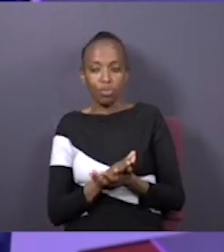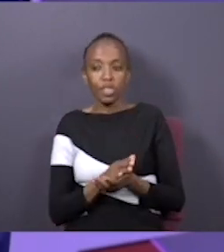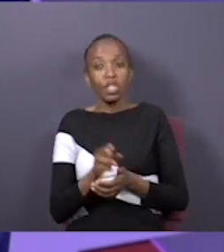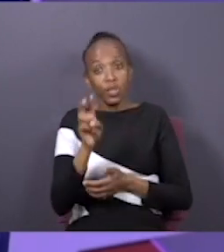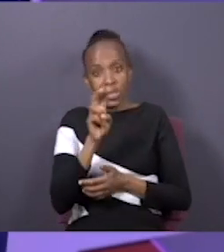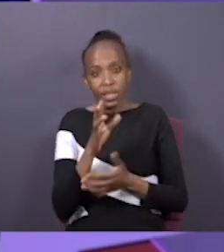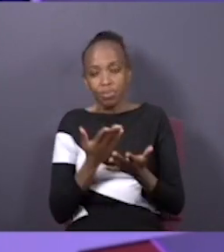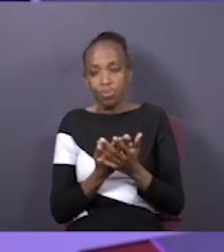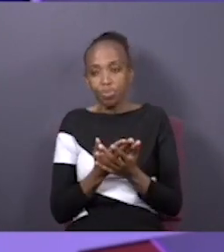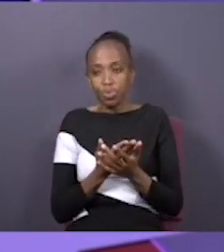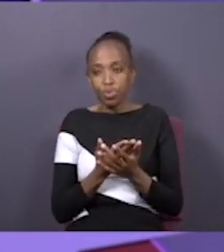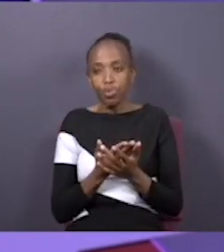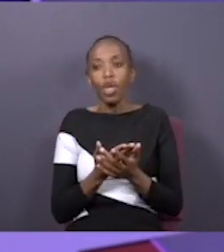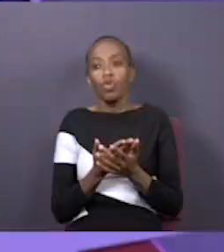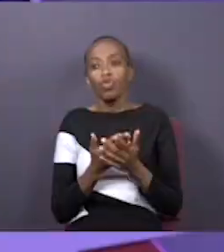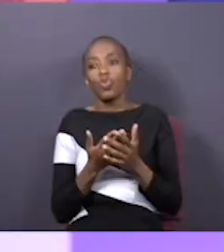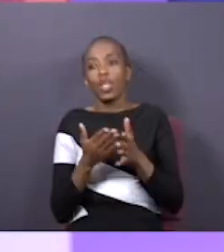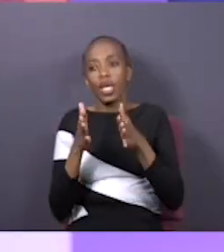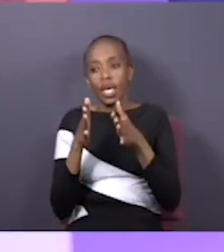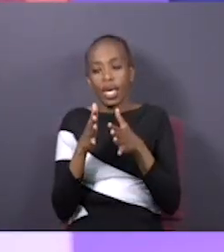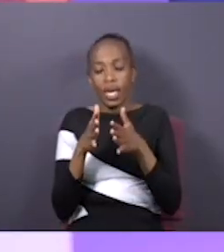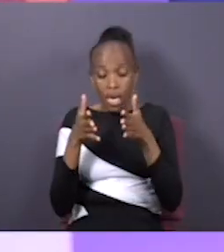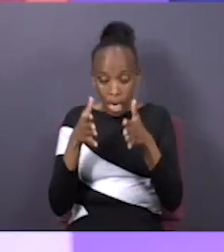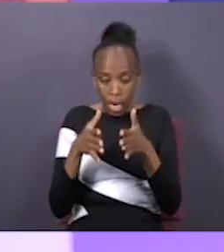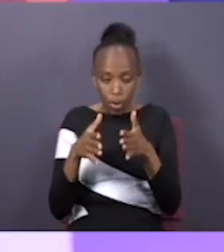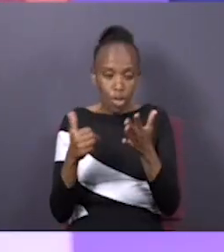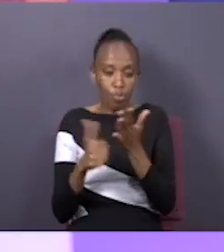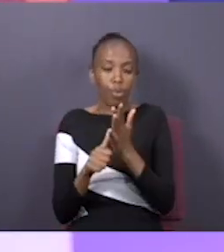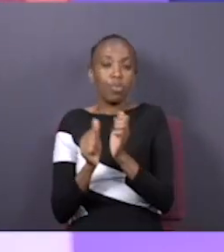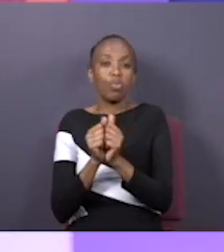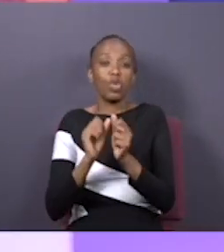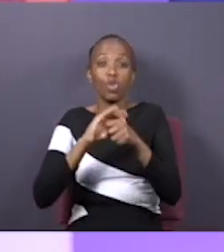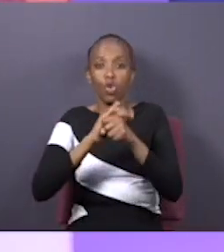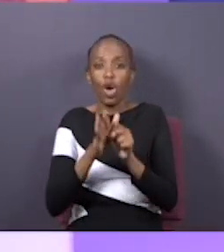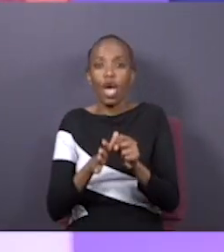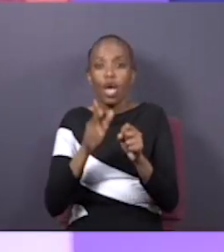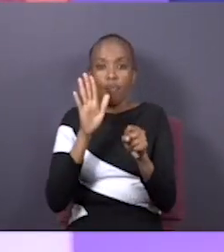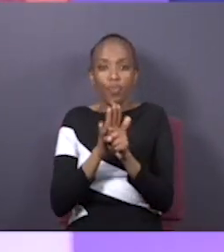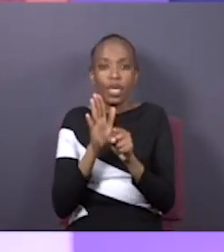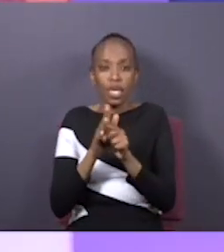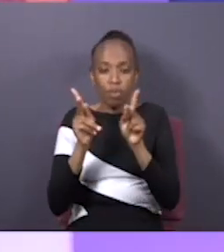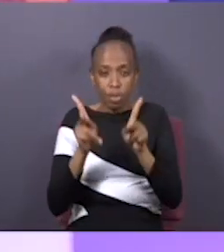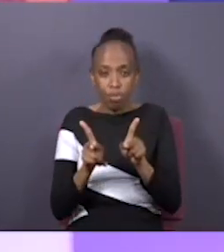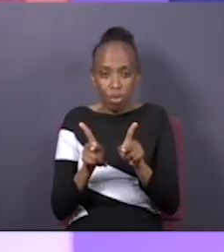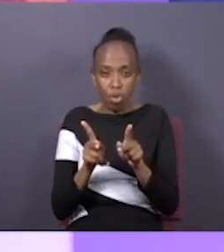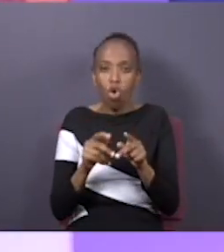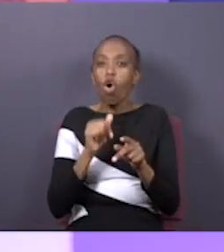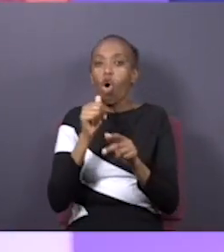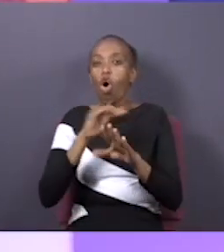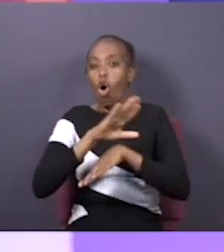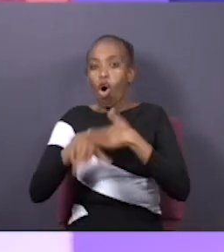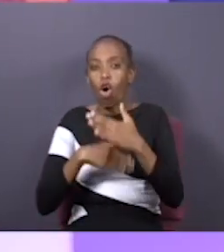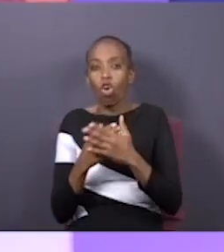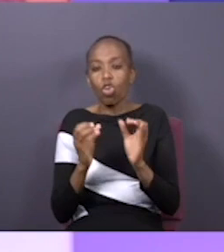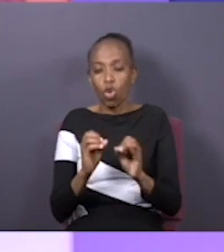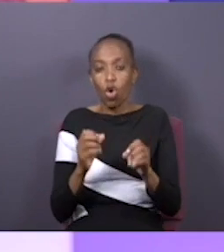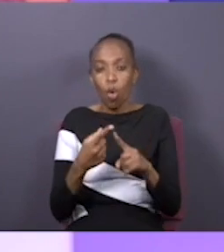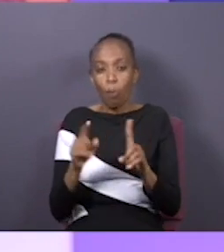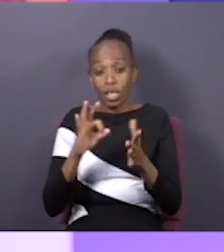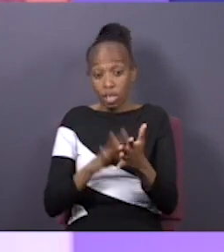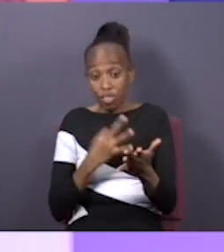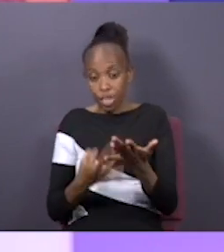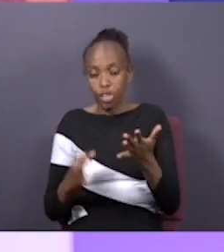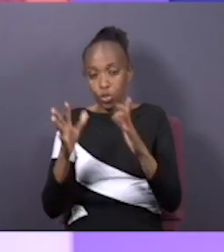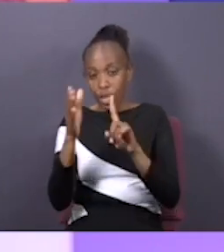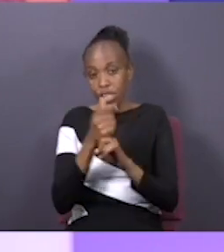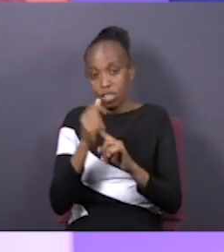You see, owing to the prowling coronavirus, many people, certainly not all, failed to achieve what they